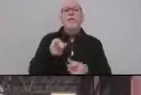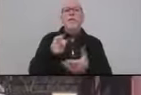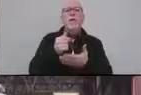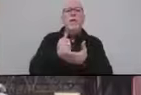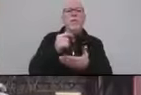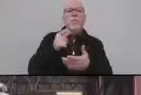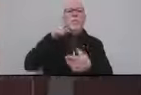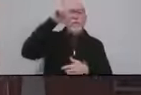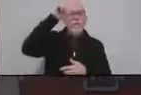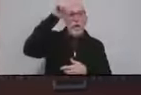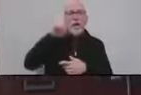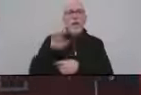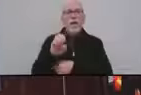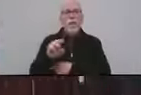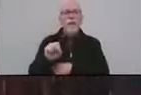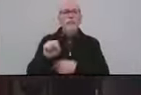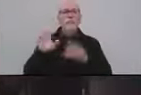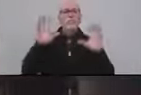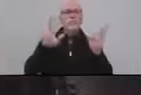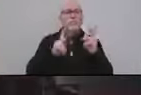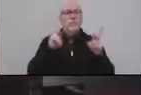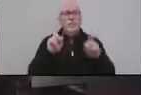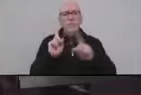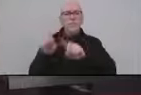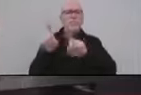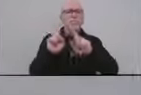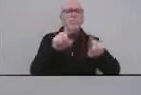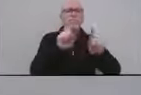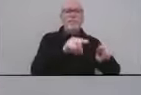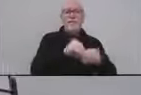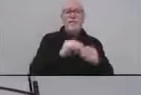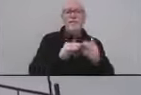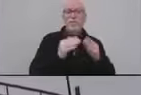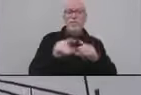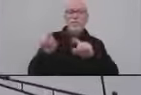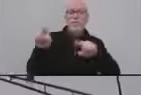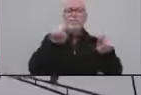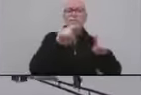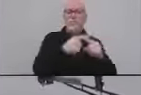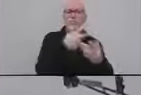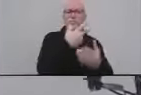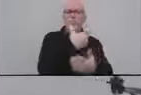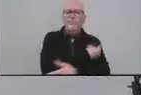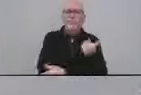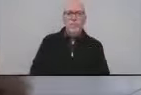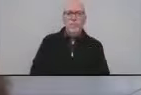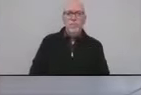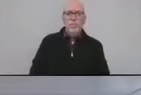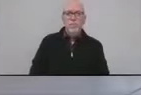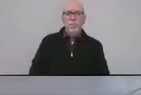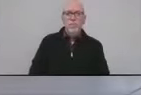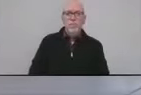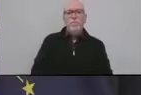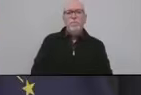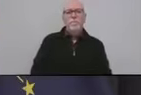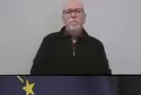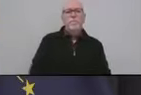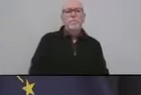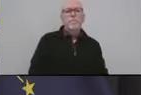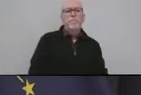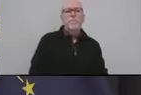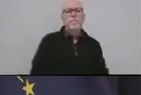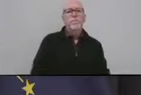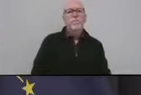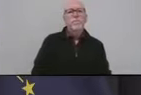be matched with a recipient on the list. State agencies say this is the best way to get the vaccine to people who need it. It's